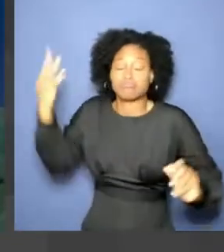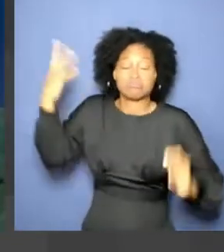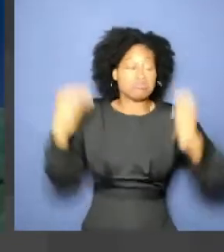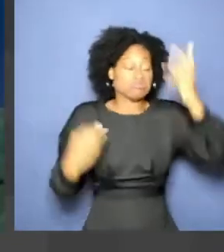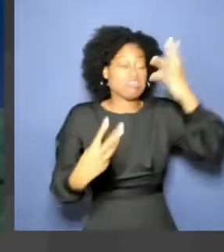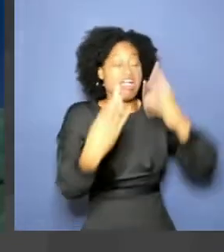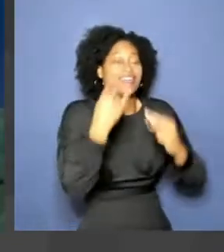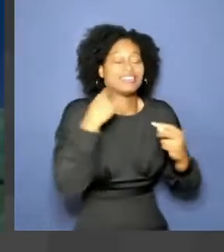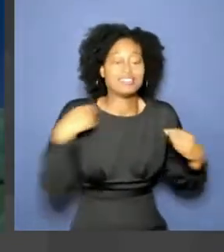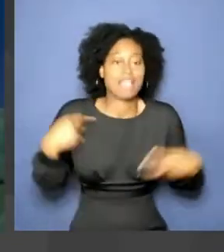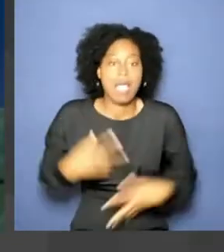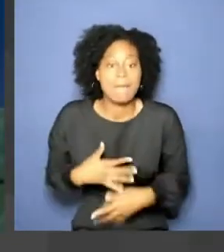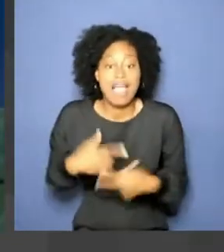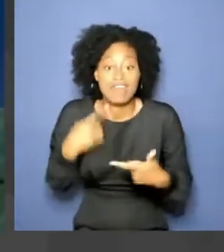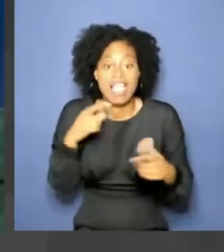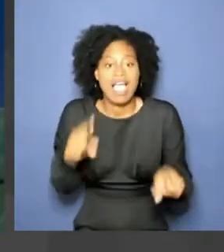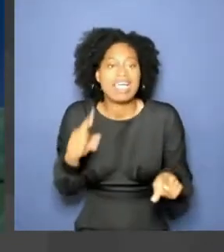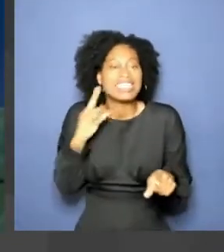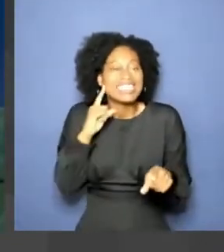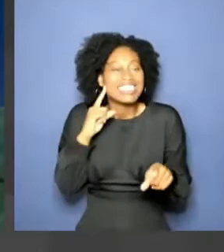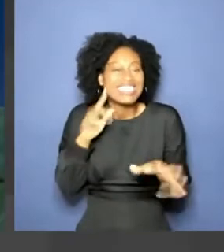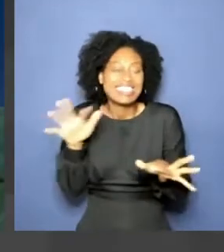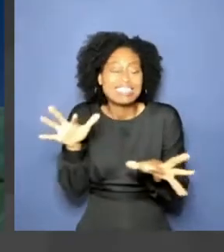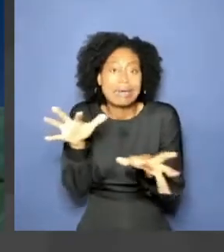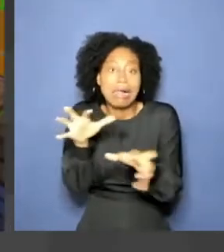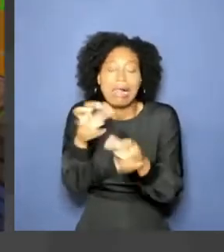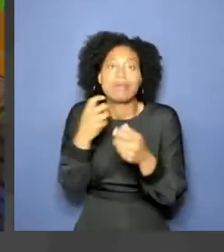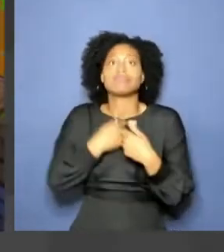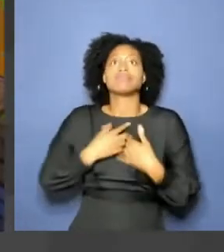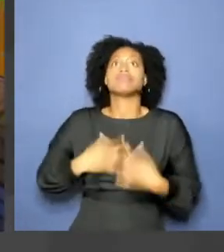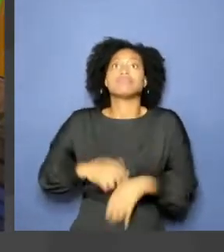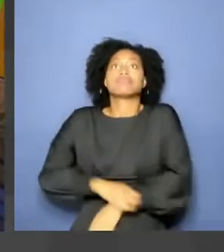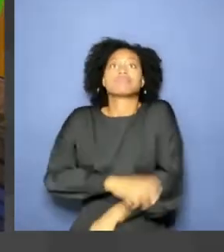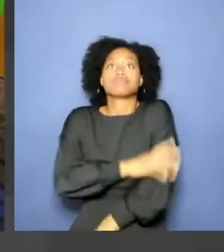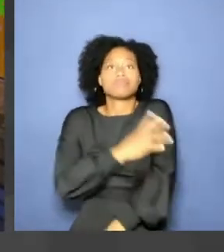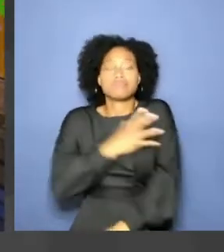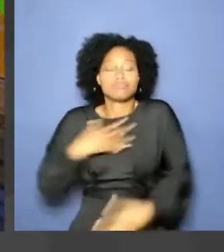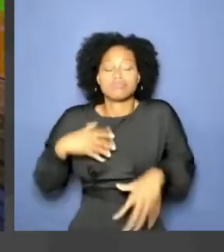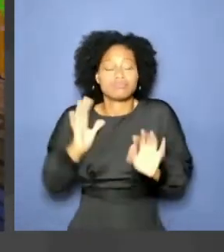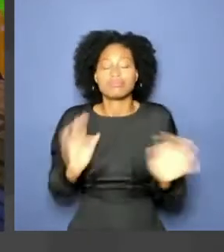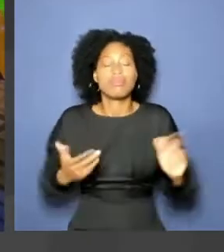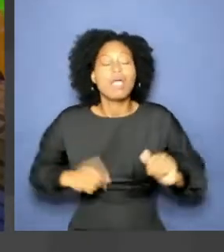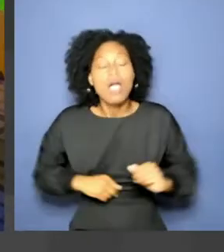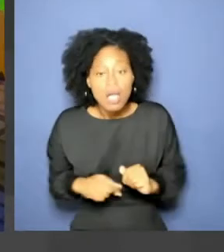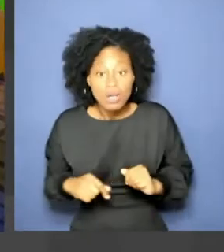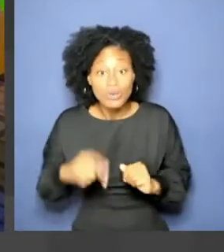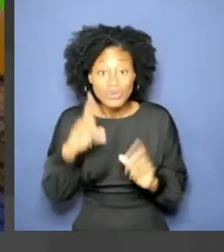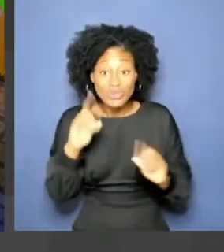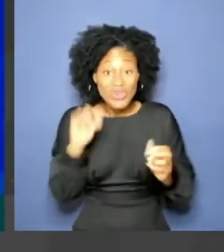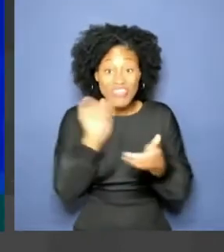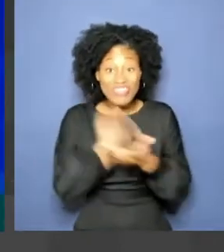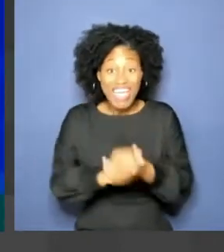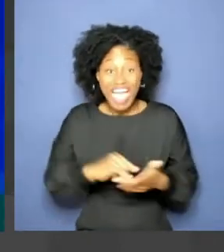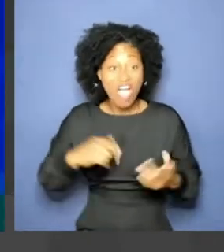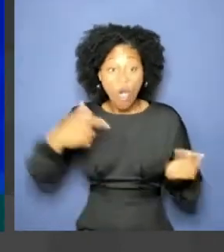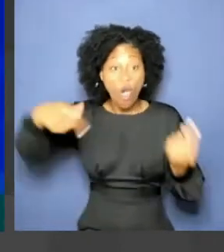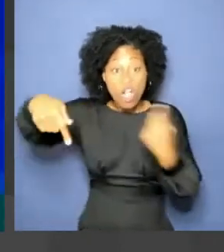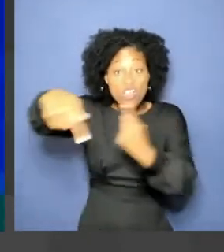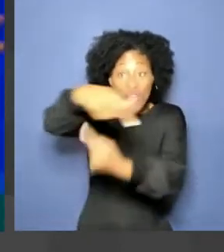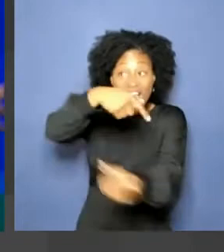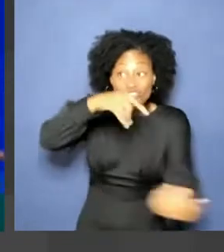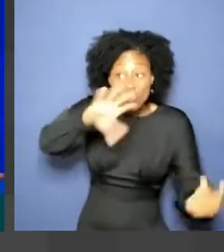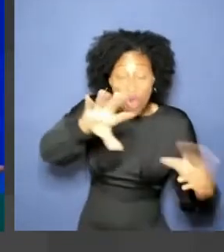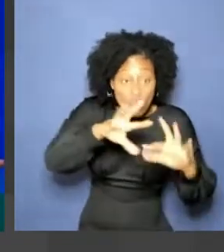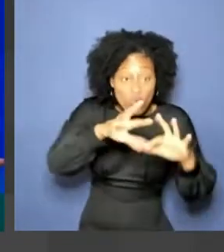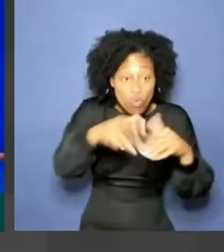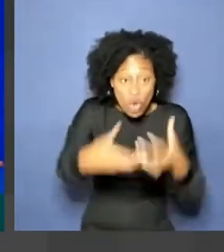then they activate the shrieker and hear like, that's amazing. Or you do that all to do around your world, and just